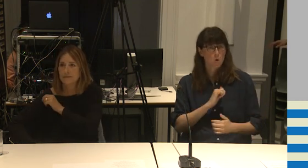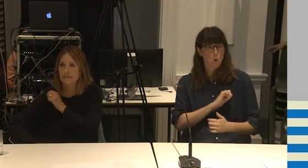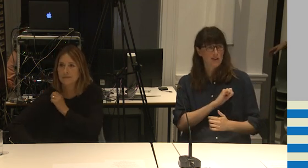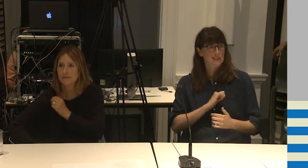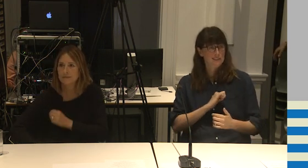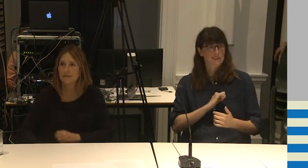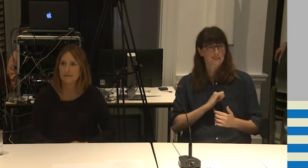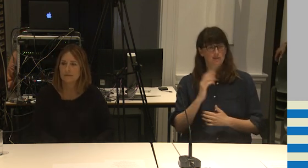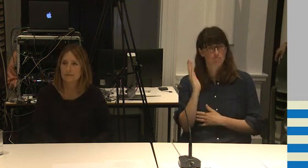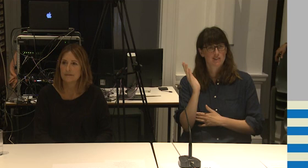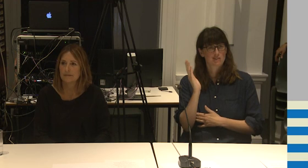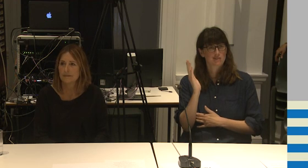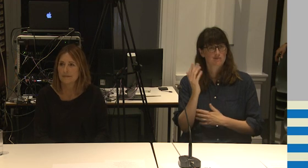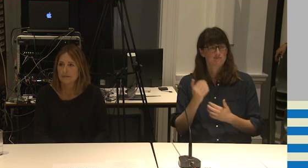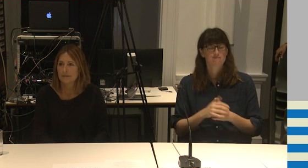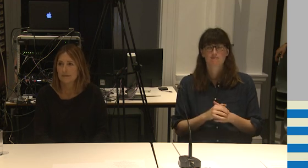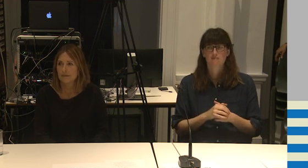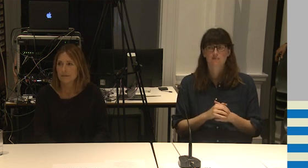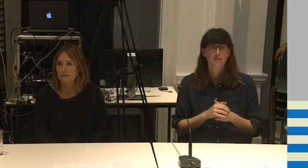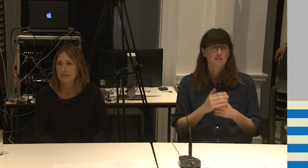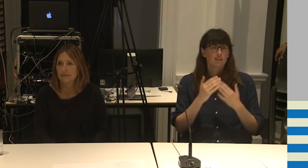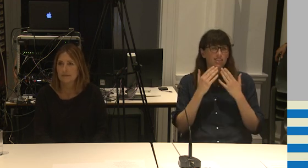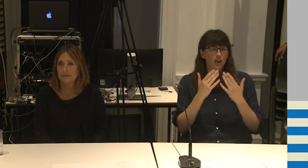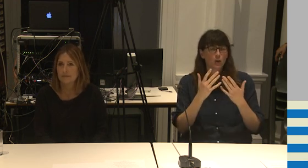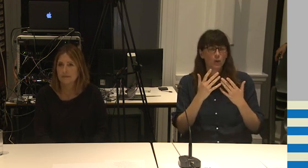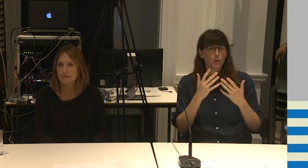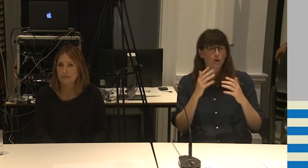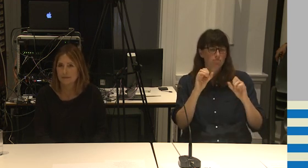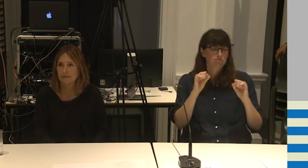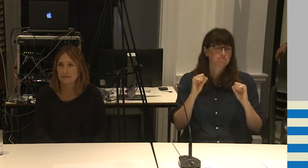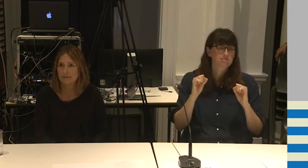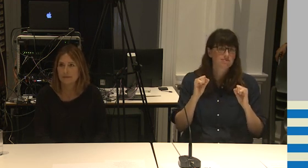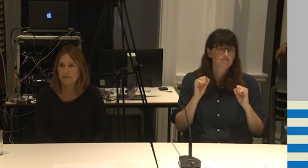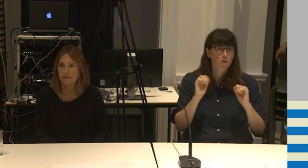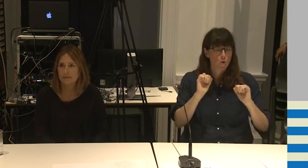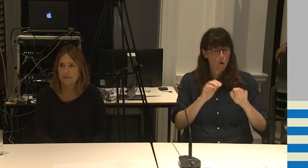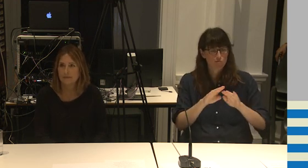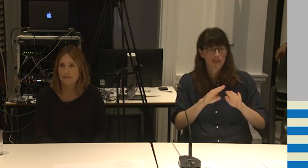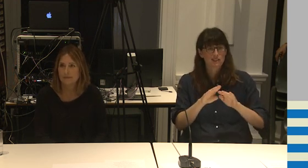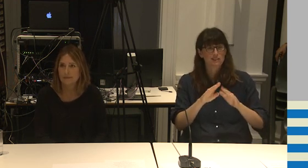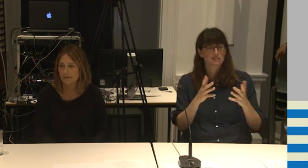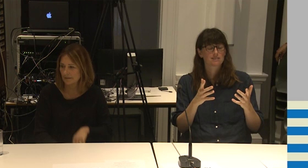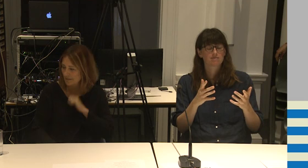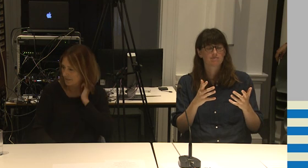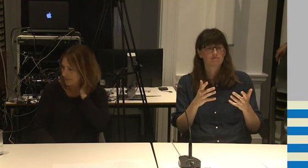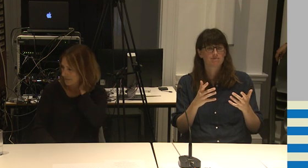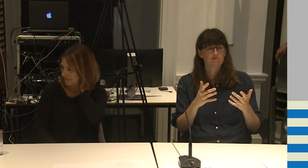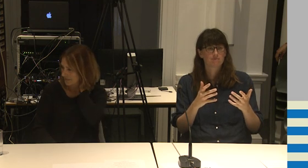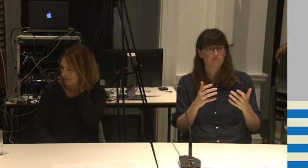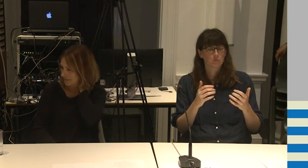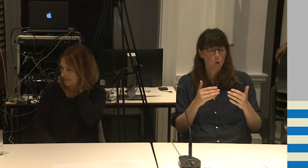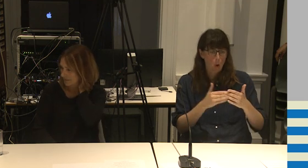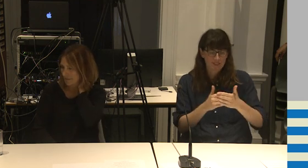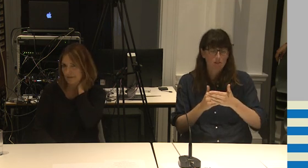honest, and generous presentations, and also for giving us an insight into your practice, into the some